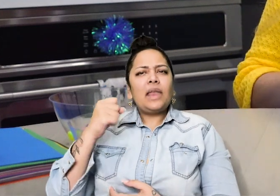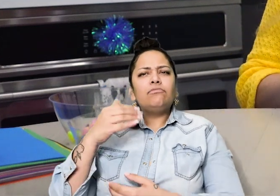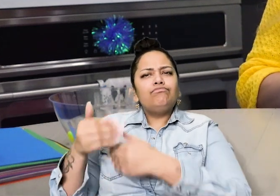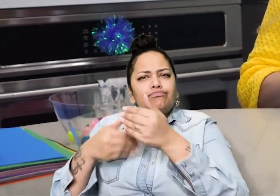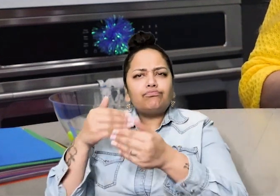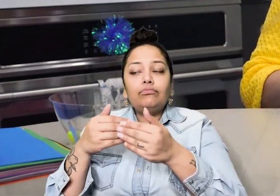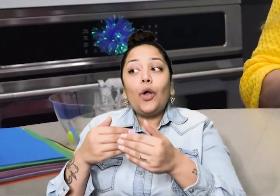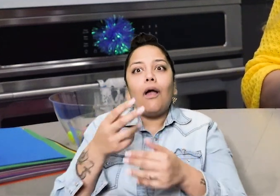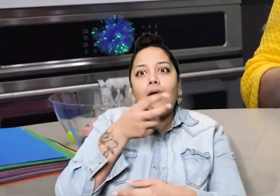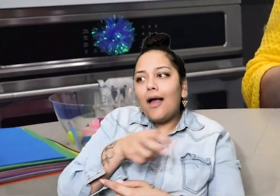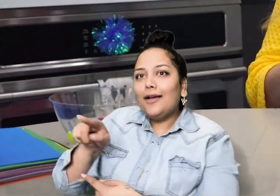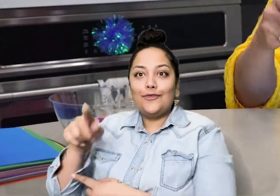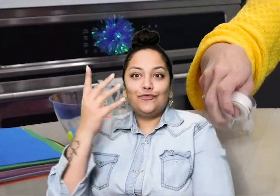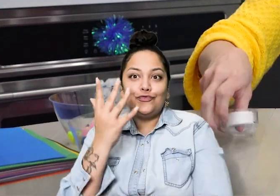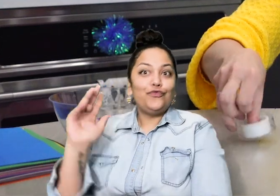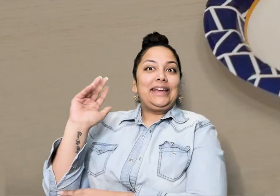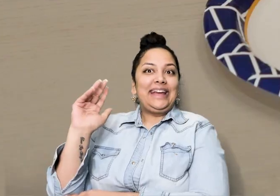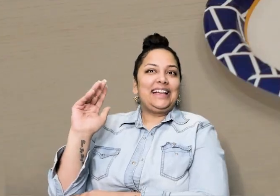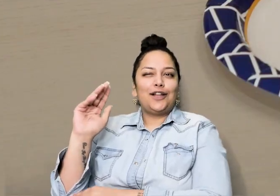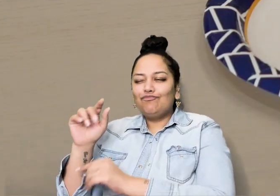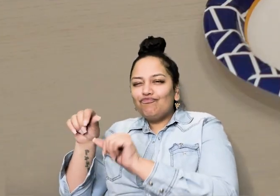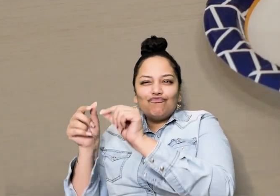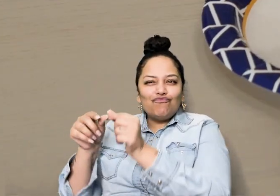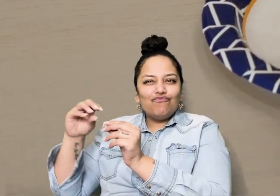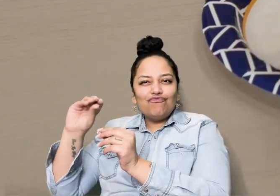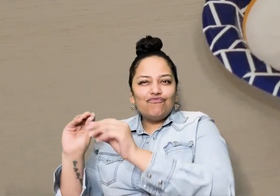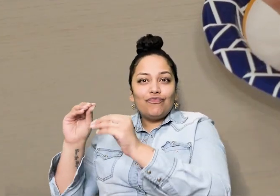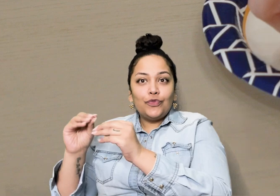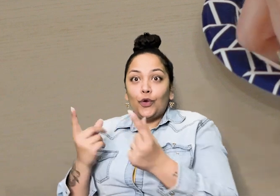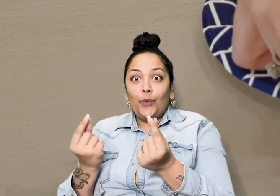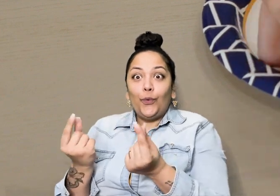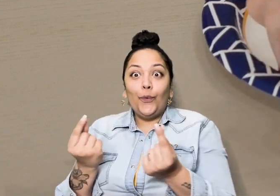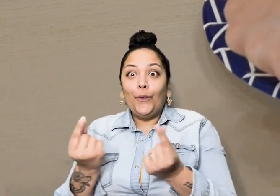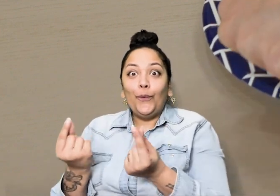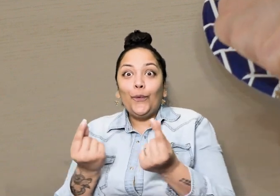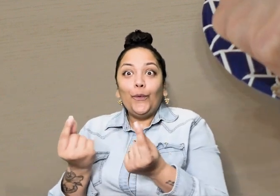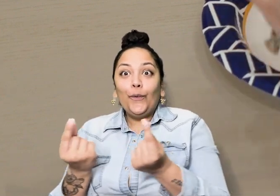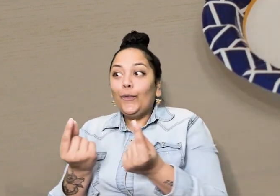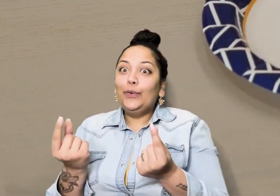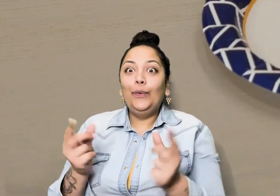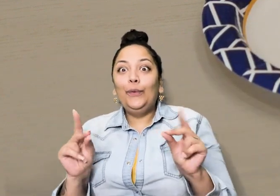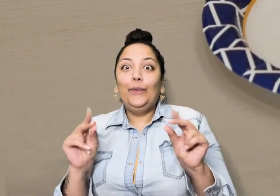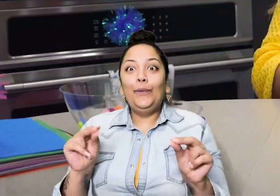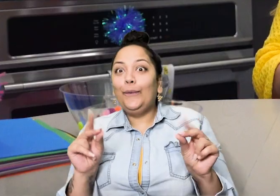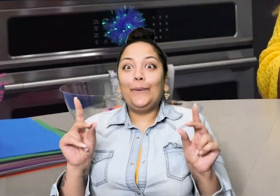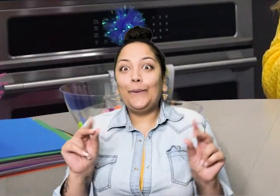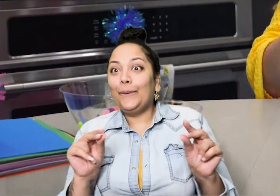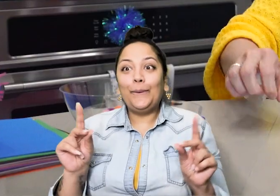like that. And then we can really get going constructing our tree. So,